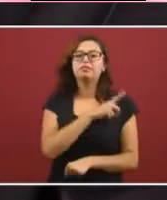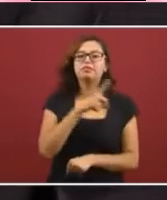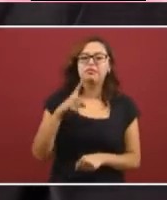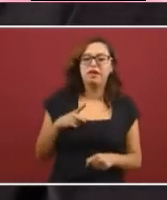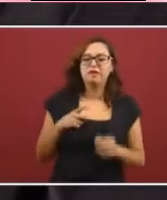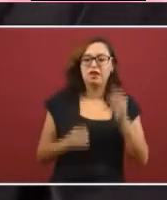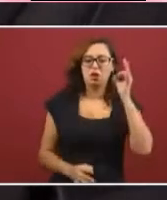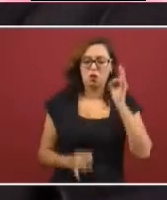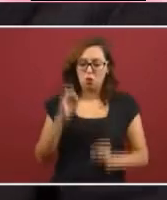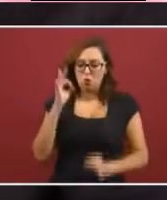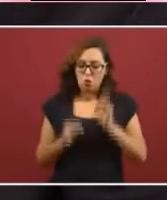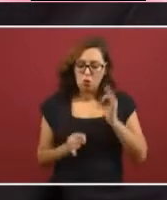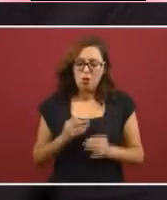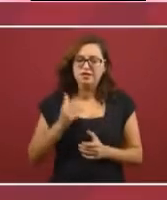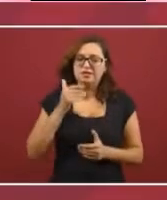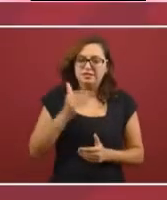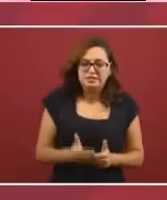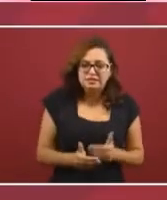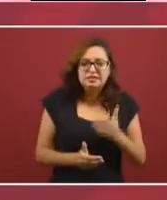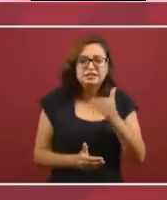So therefore,